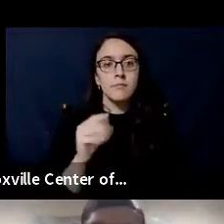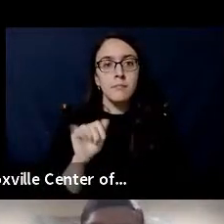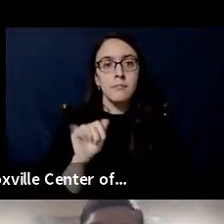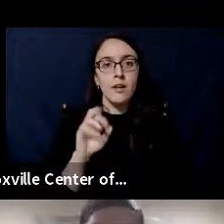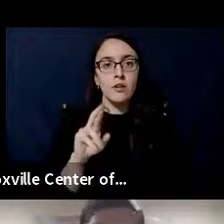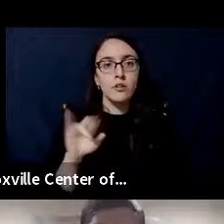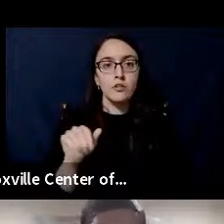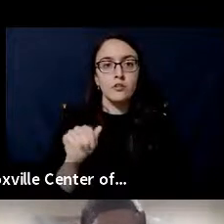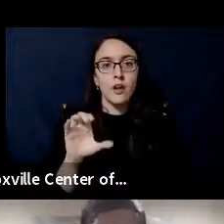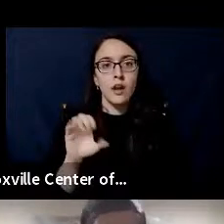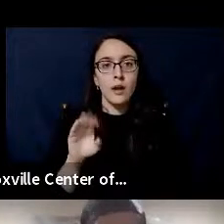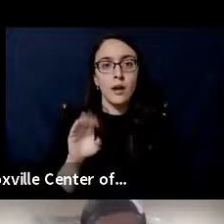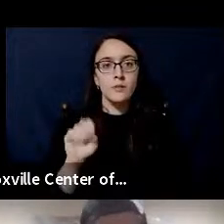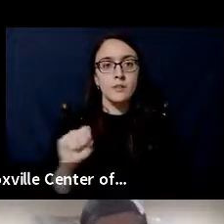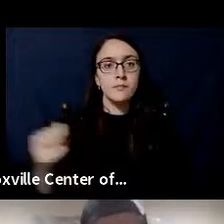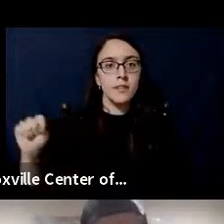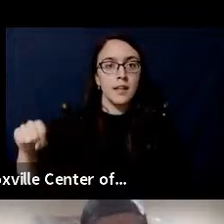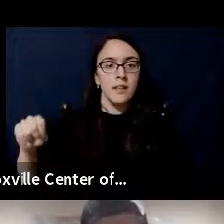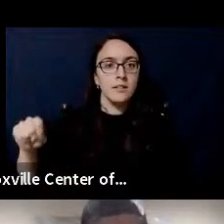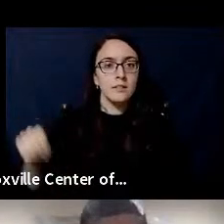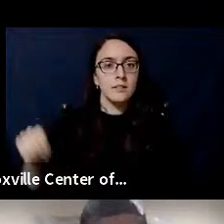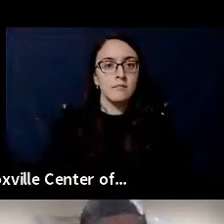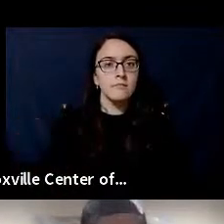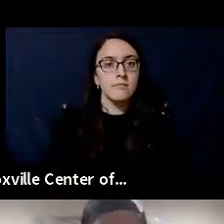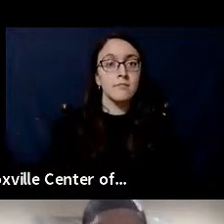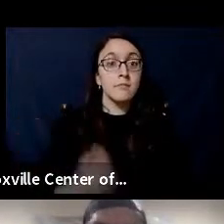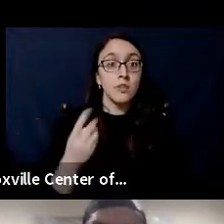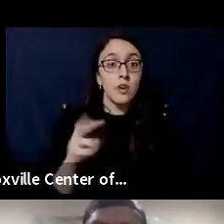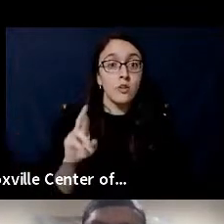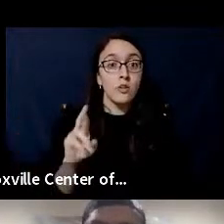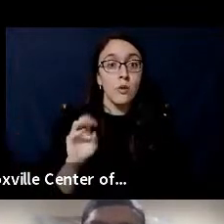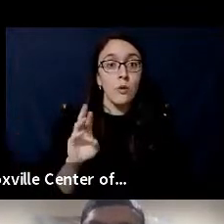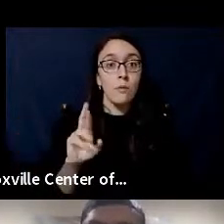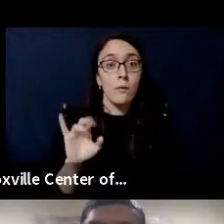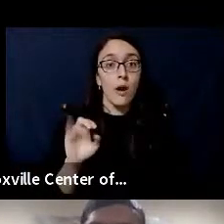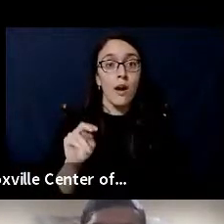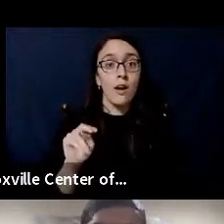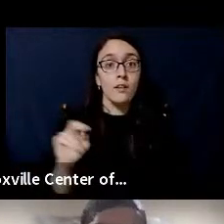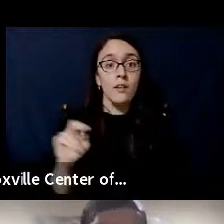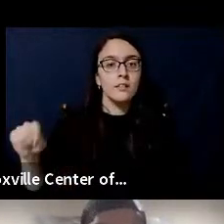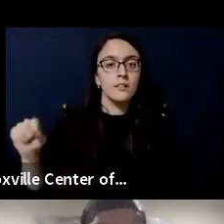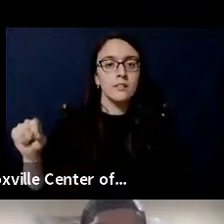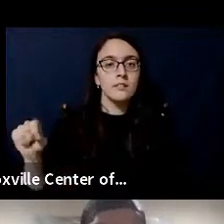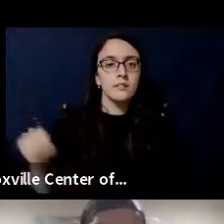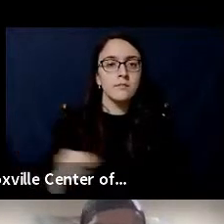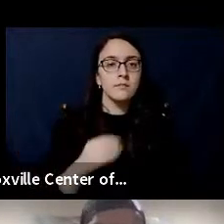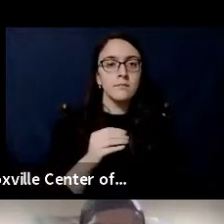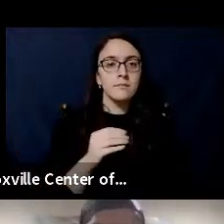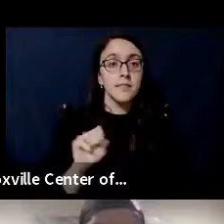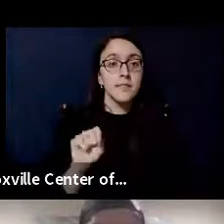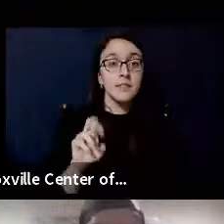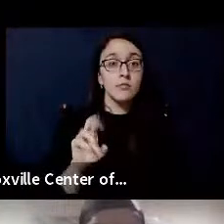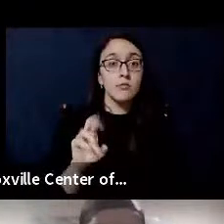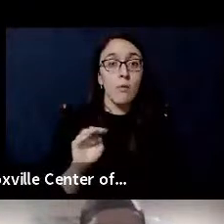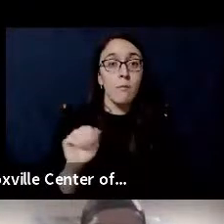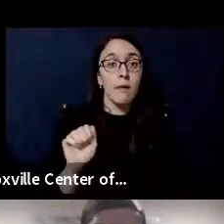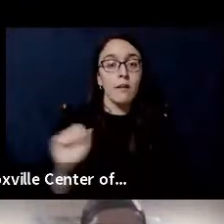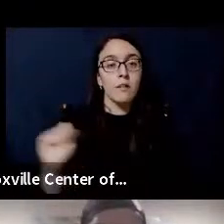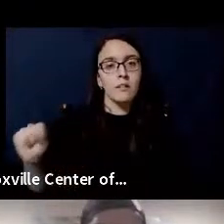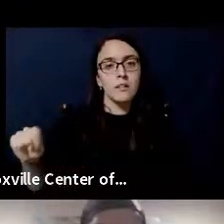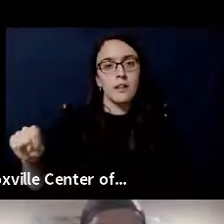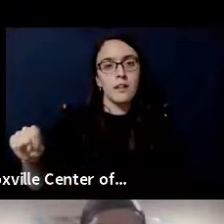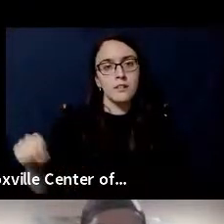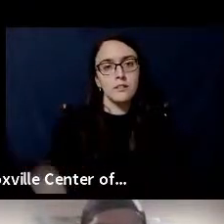Jacobs? Yes. Dr. O'Brien? Yes. Ms. Roma?